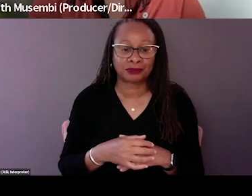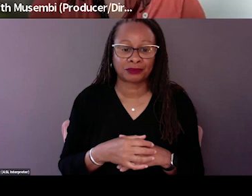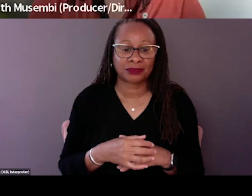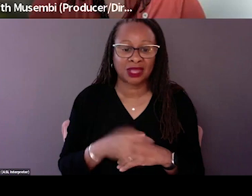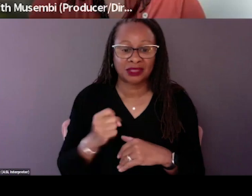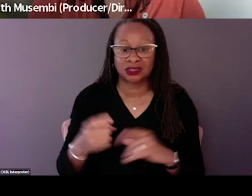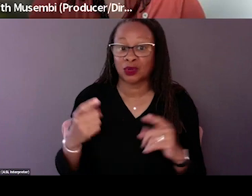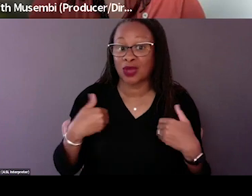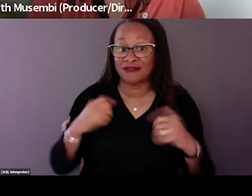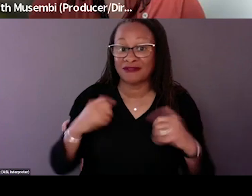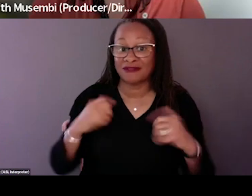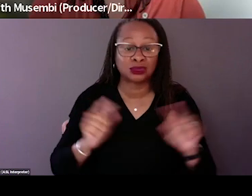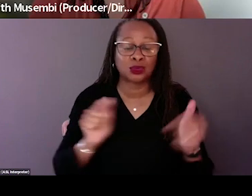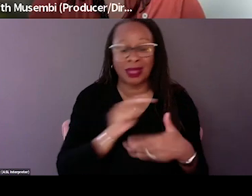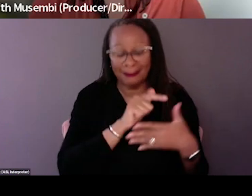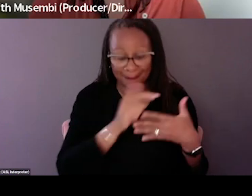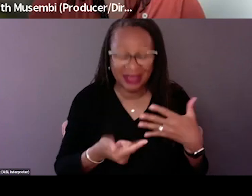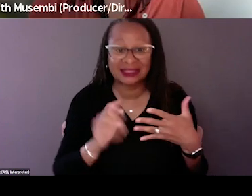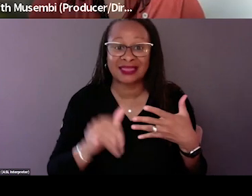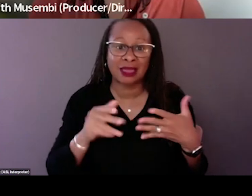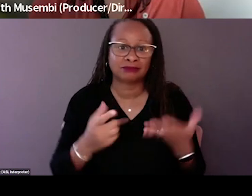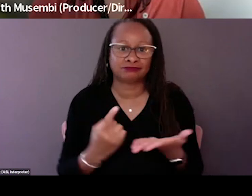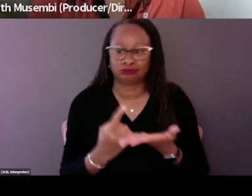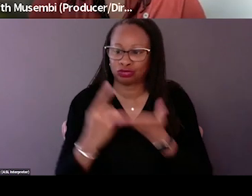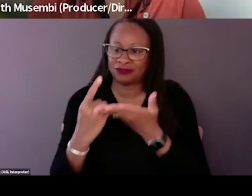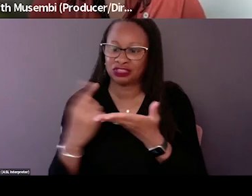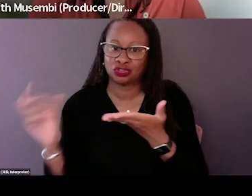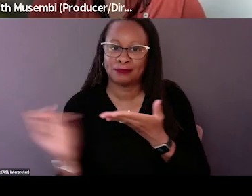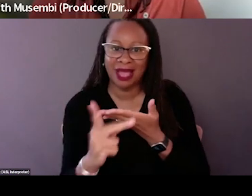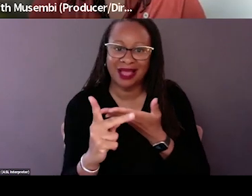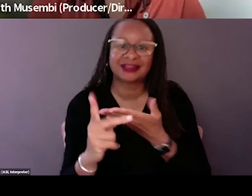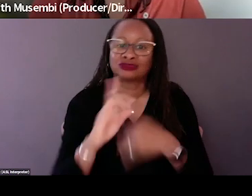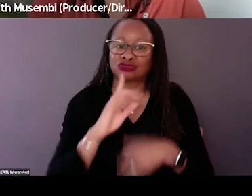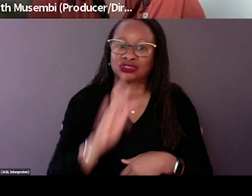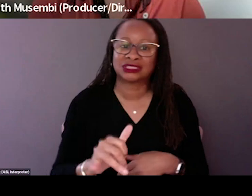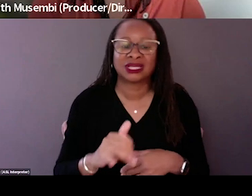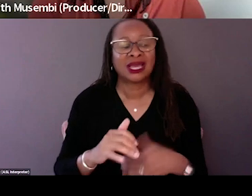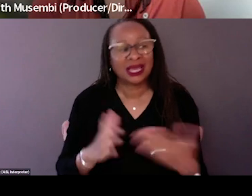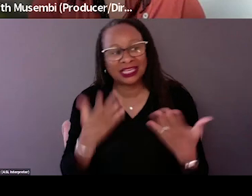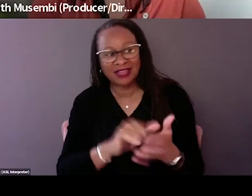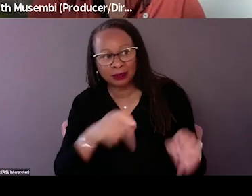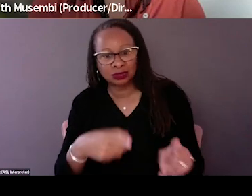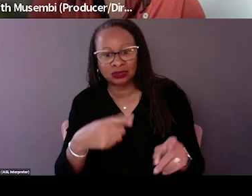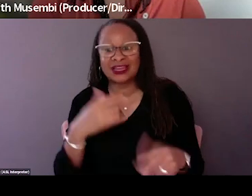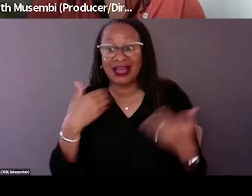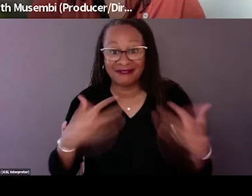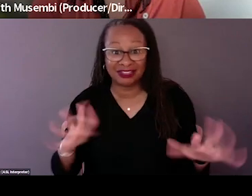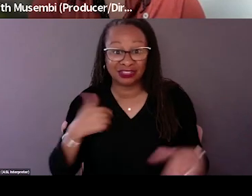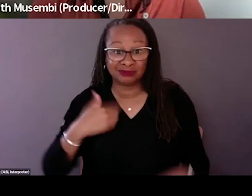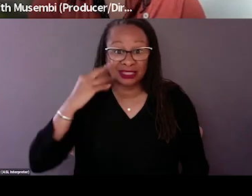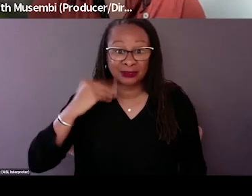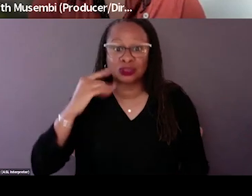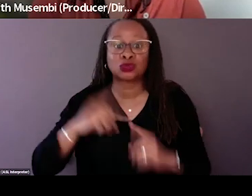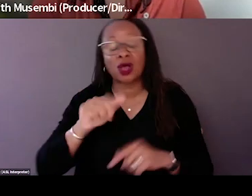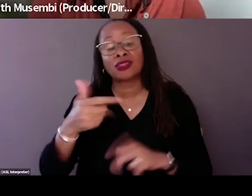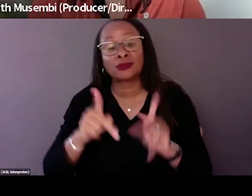to pass that privilege back, really, and give some of those opportunities that I've had to others